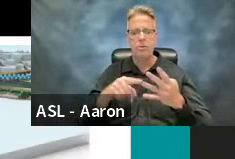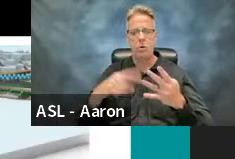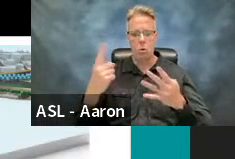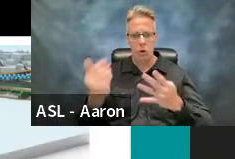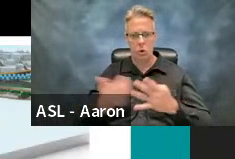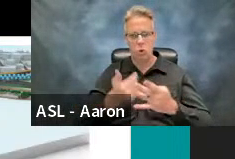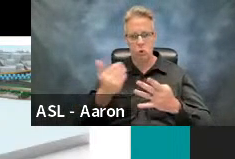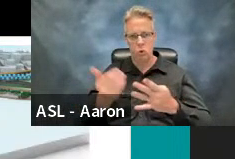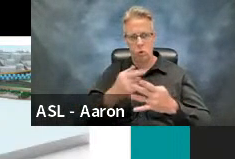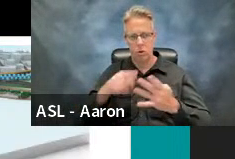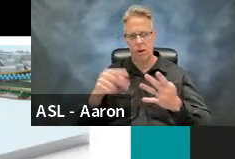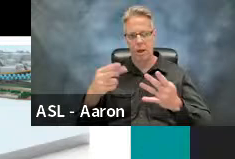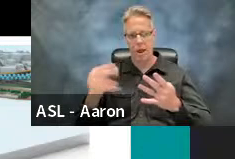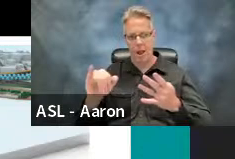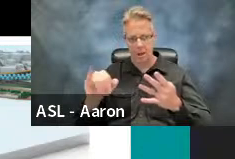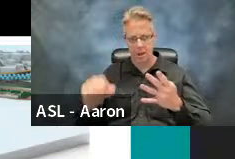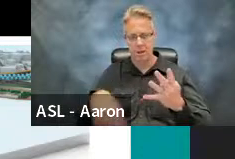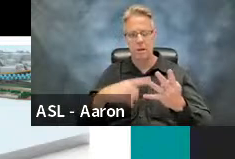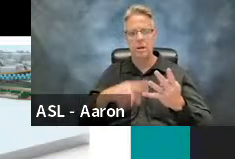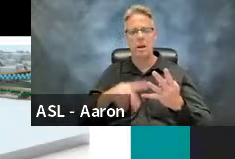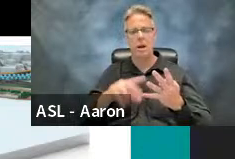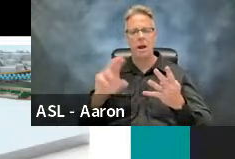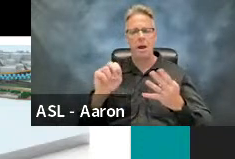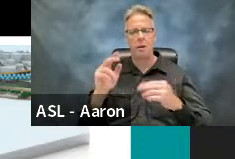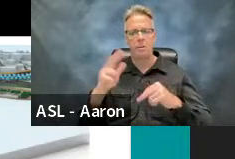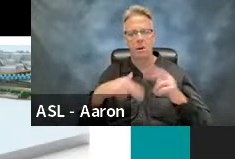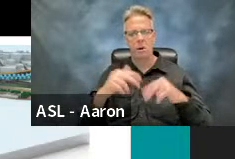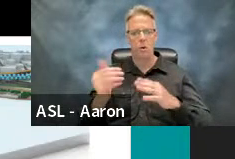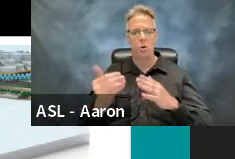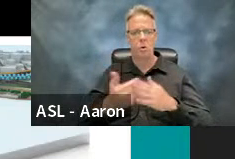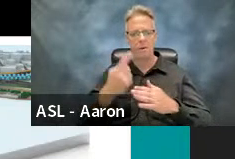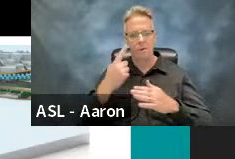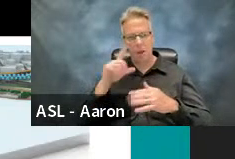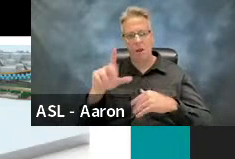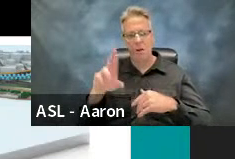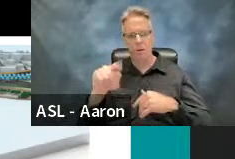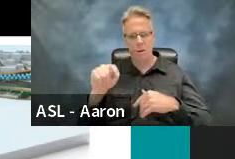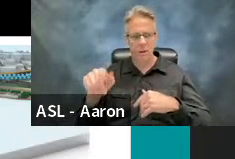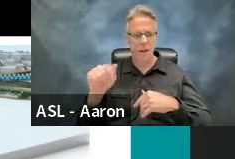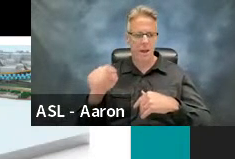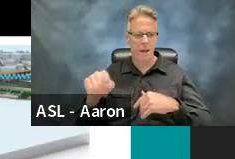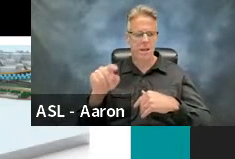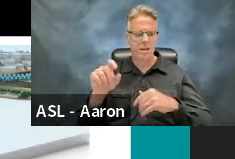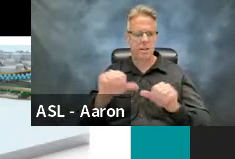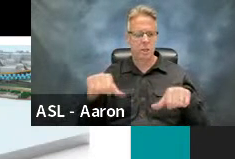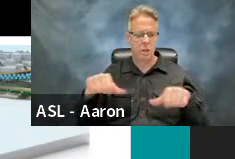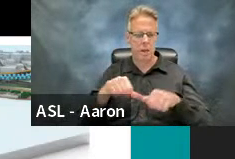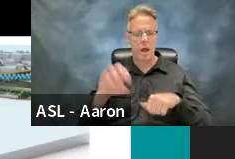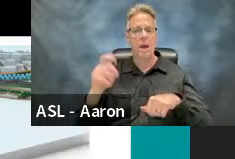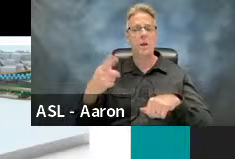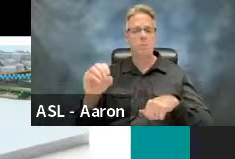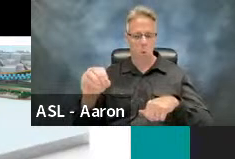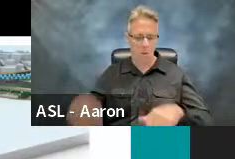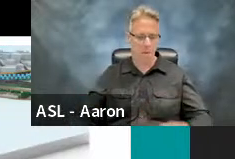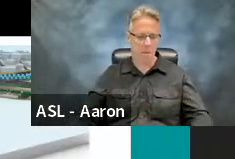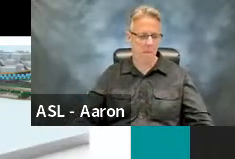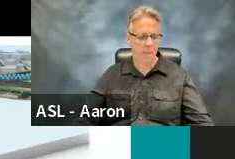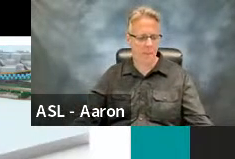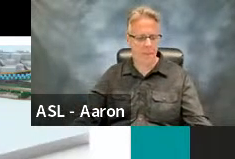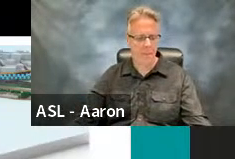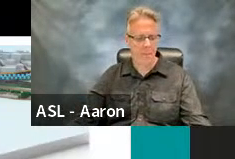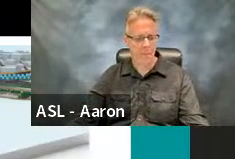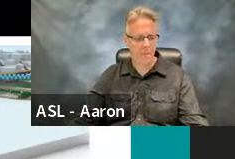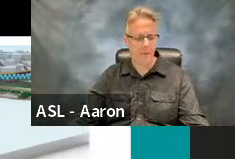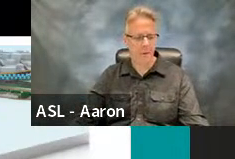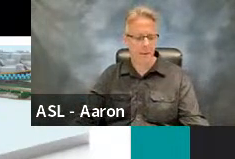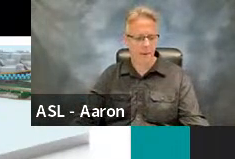rail station on Hayden Island, and also the reconstruction of the light rail station at the Expo station. And